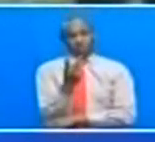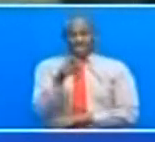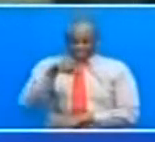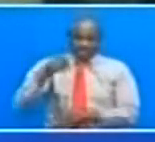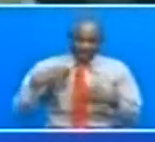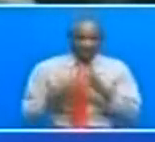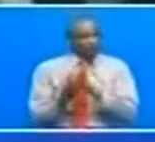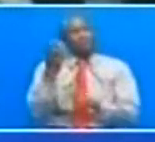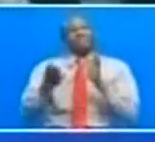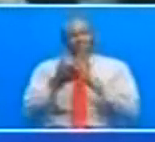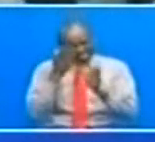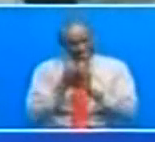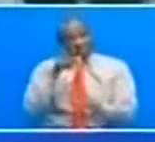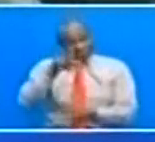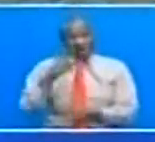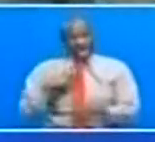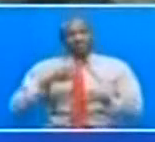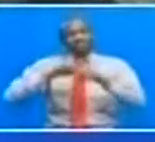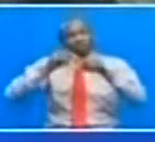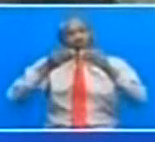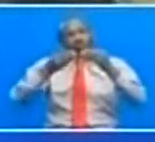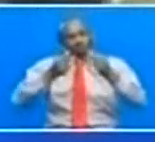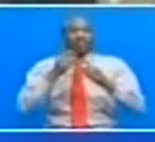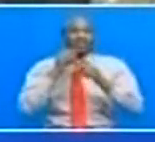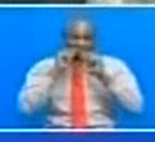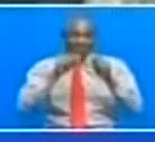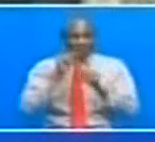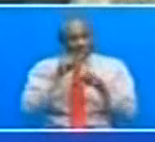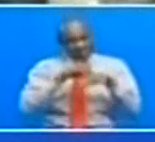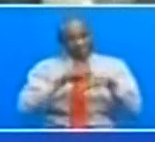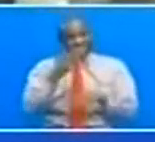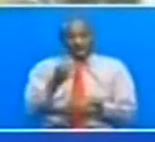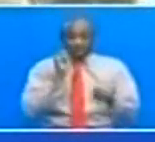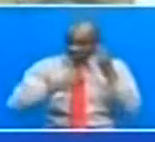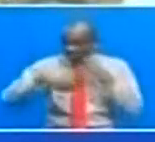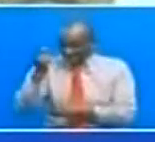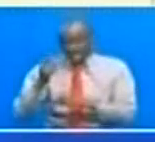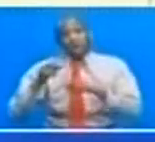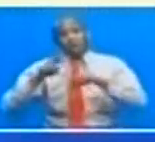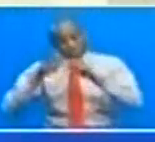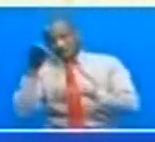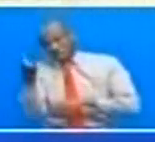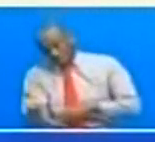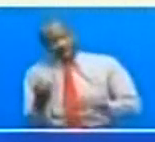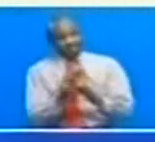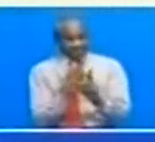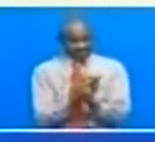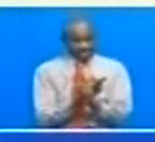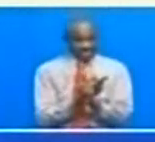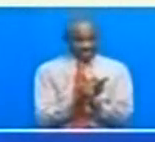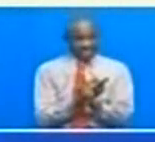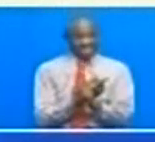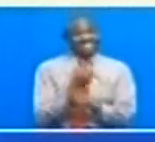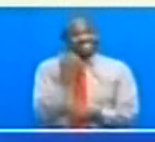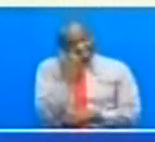grows faster and has tender meat that's easy to cook and would easily sell to hotels in terms of preference. Because disease is